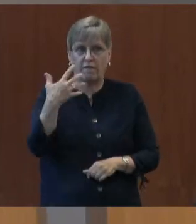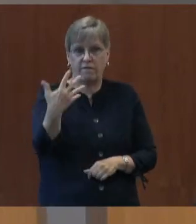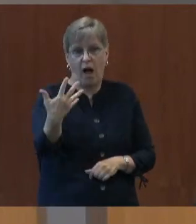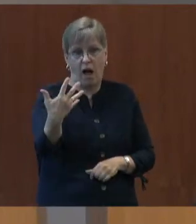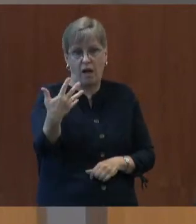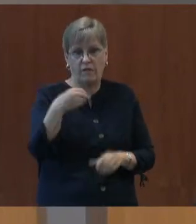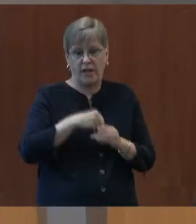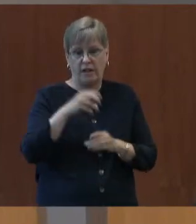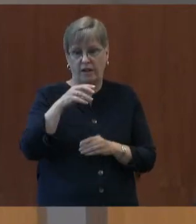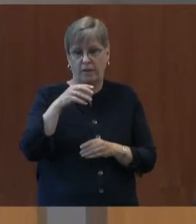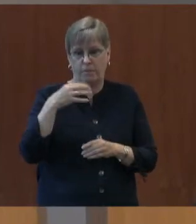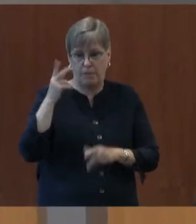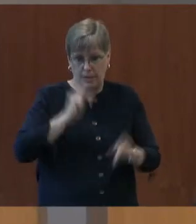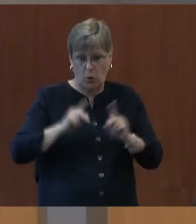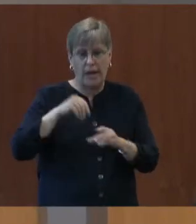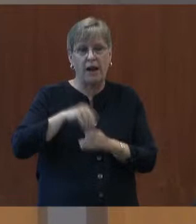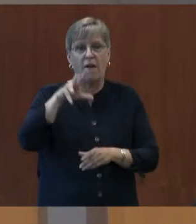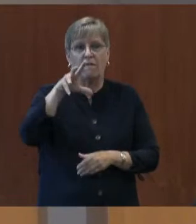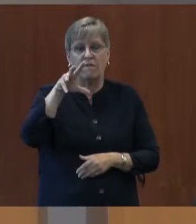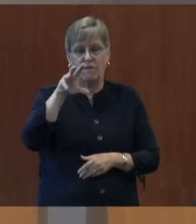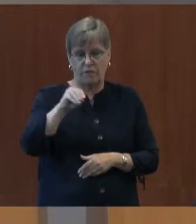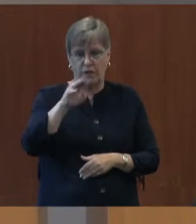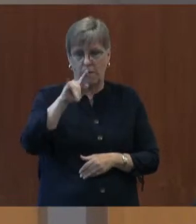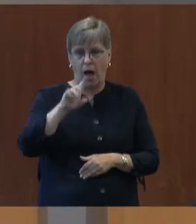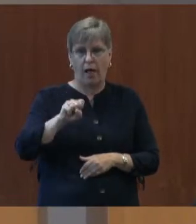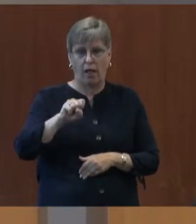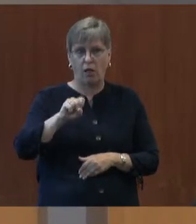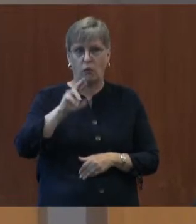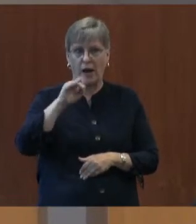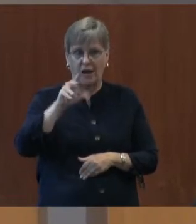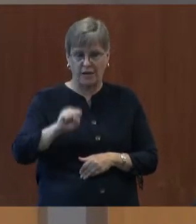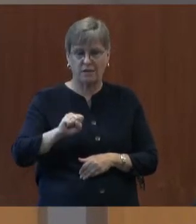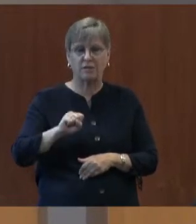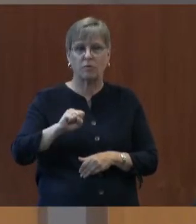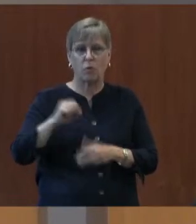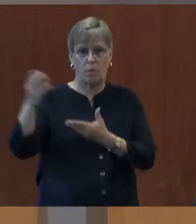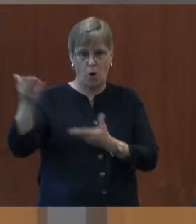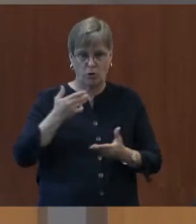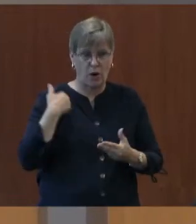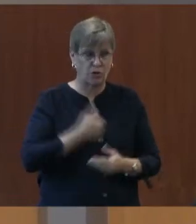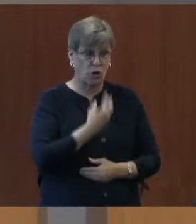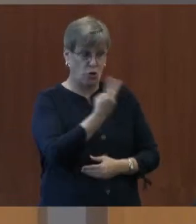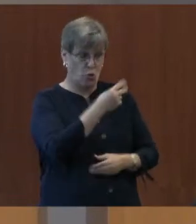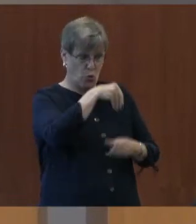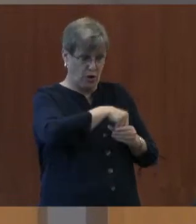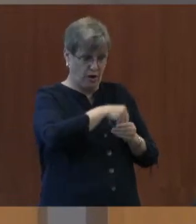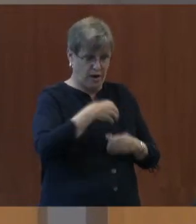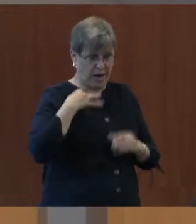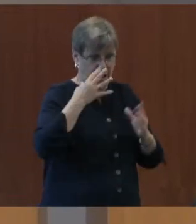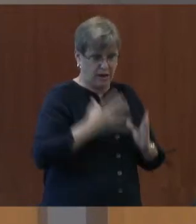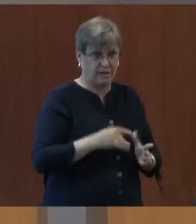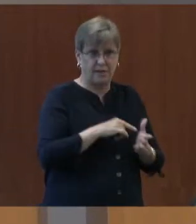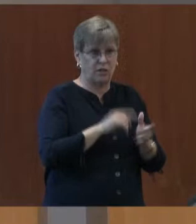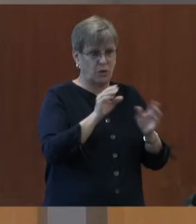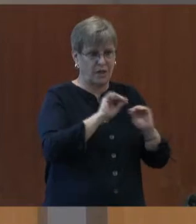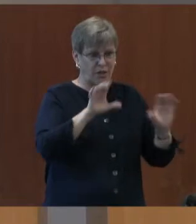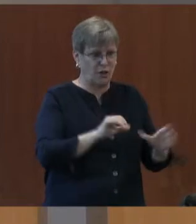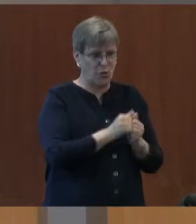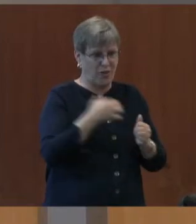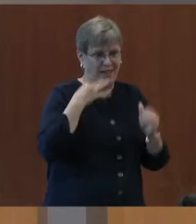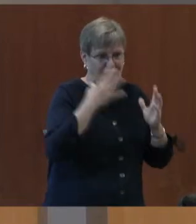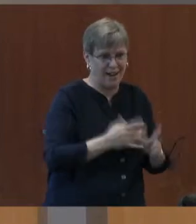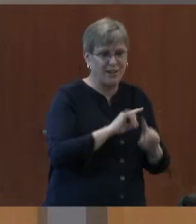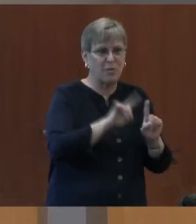within a 50-mile radius was brought to us. 2 were internal candidates. This, of course, had nothing to do with the candidates,